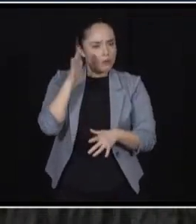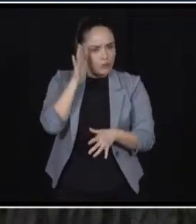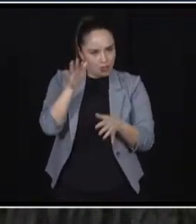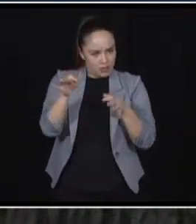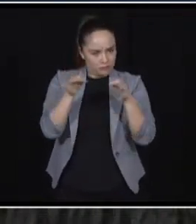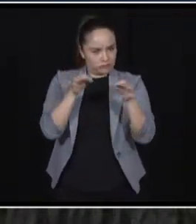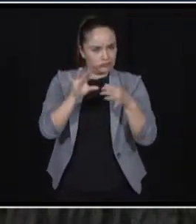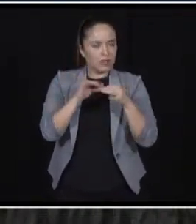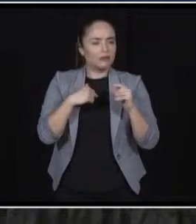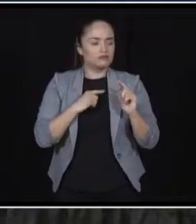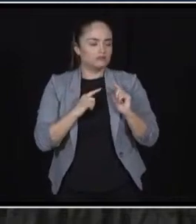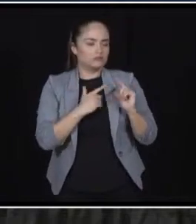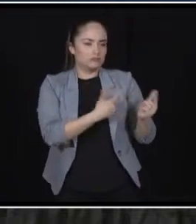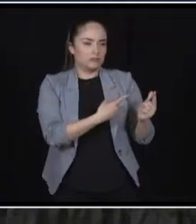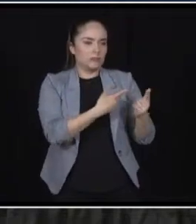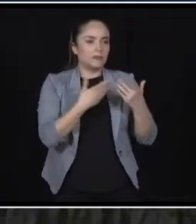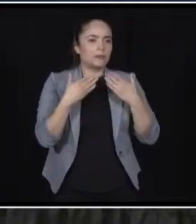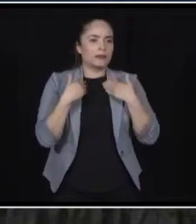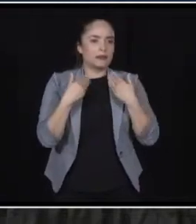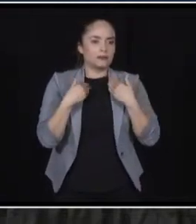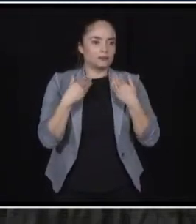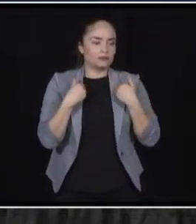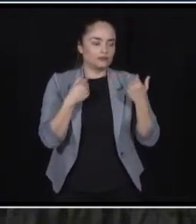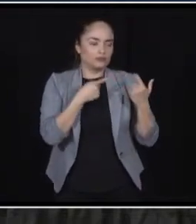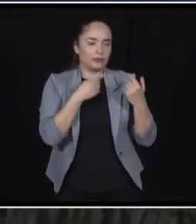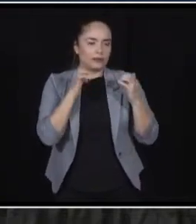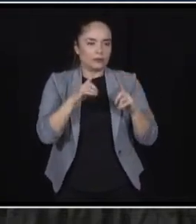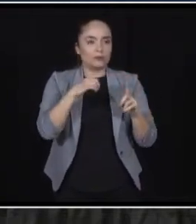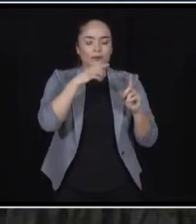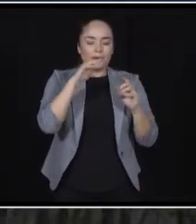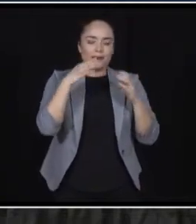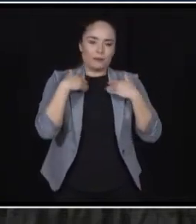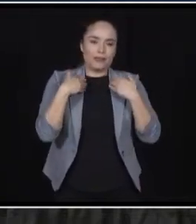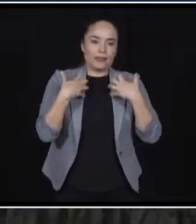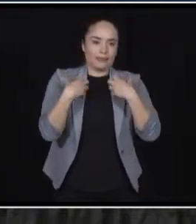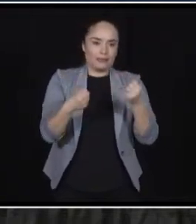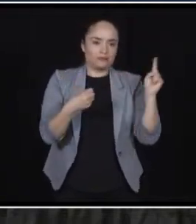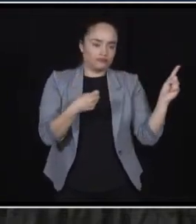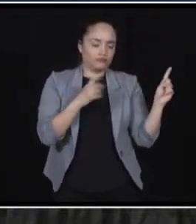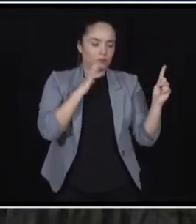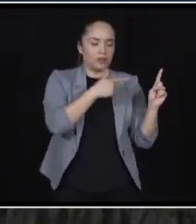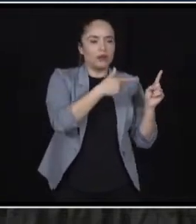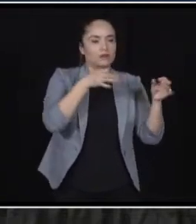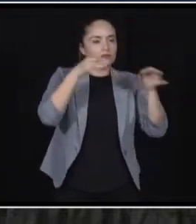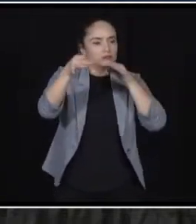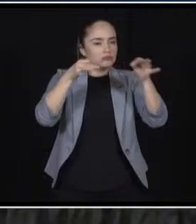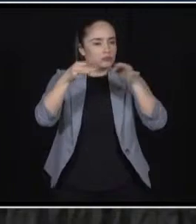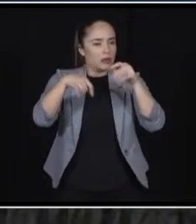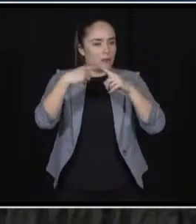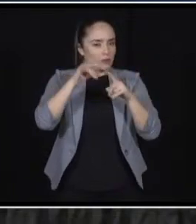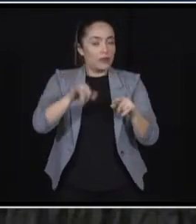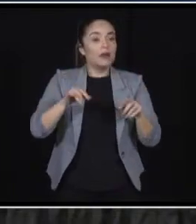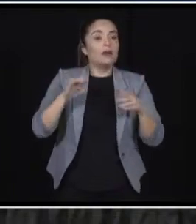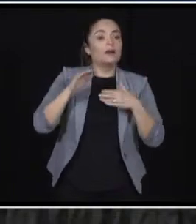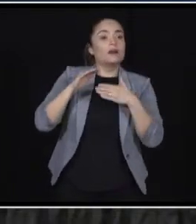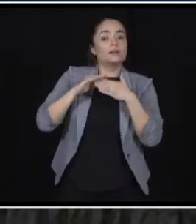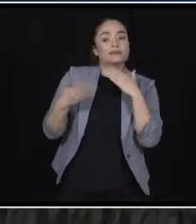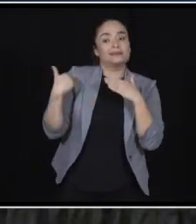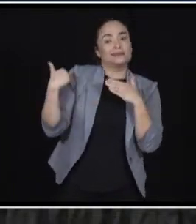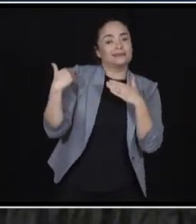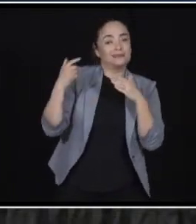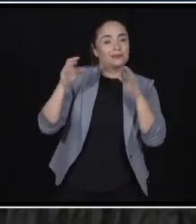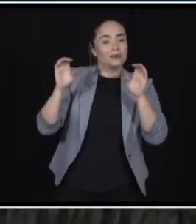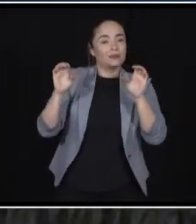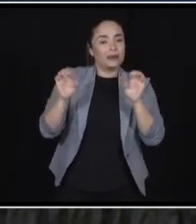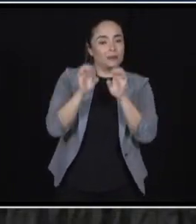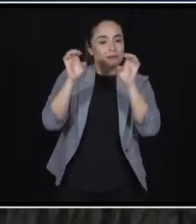You raise a very good point, is over the Easter weekend, our numbers stayed around the low 3,000s, but then we